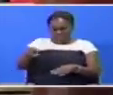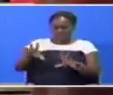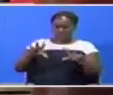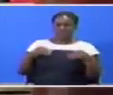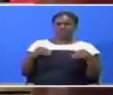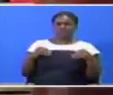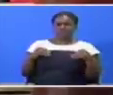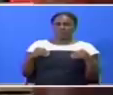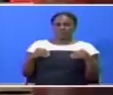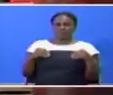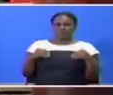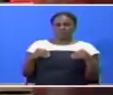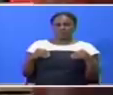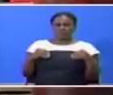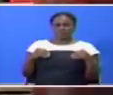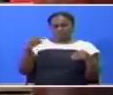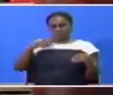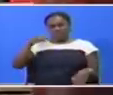the hate of,